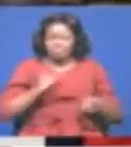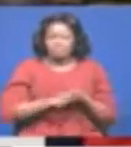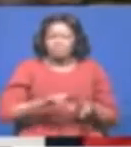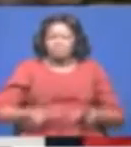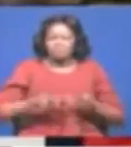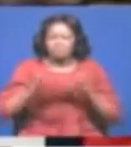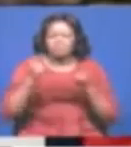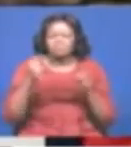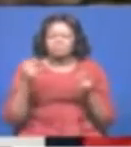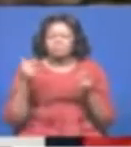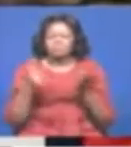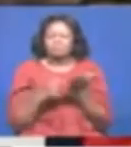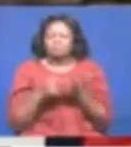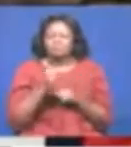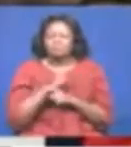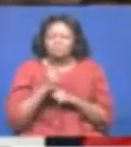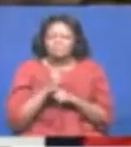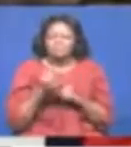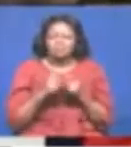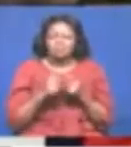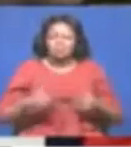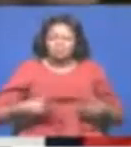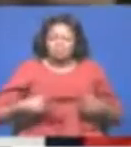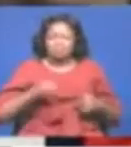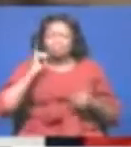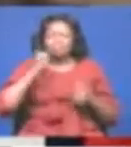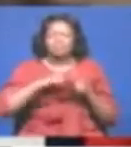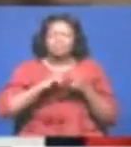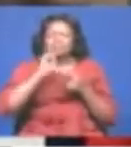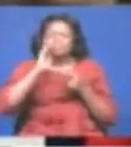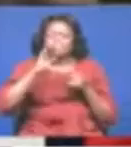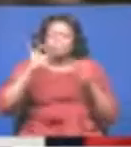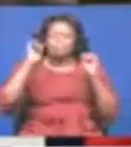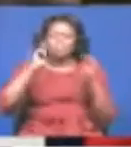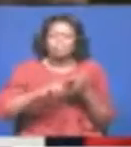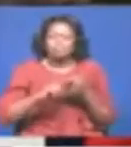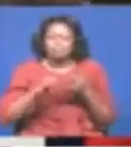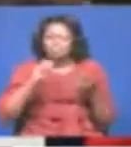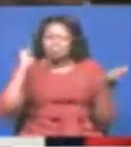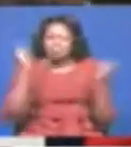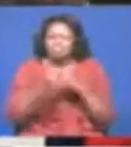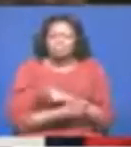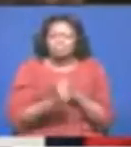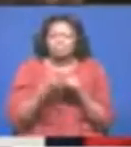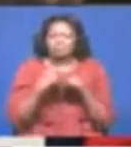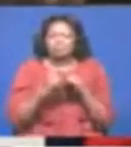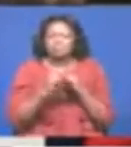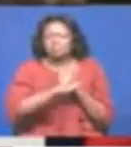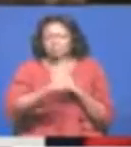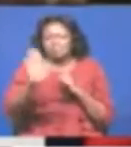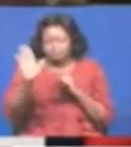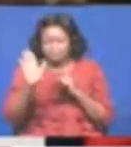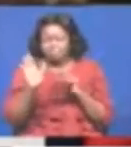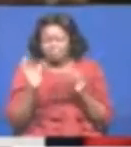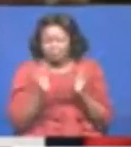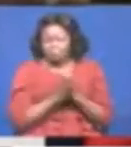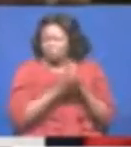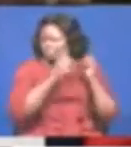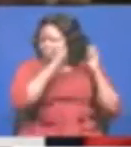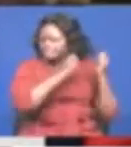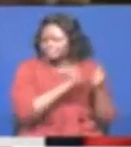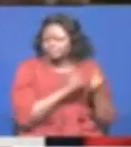training. Our young people will then be able to convert their experience as hairdressers,